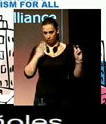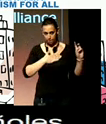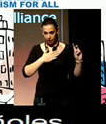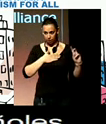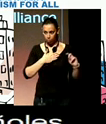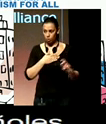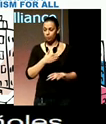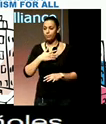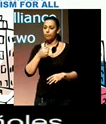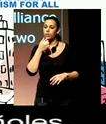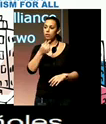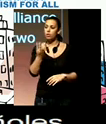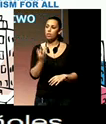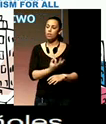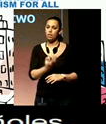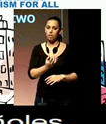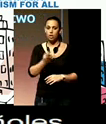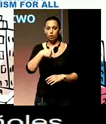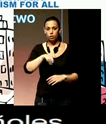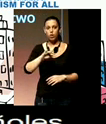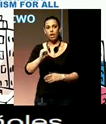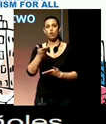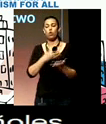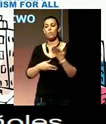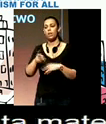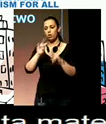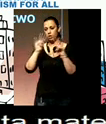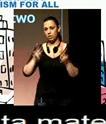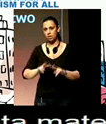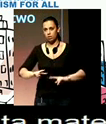sites. I want to point out that